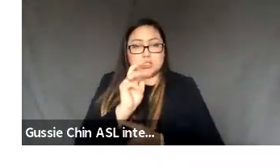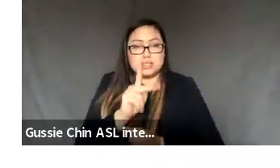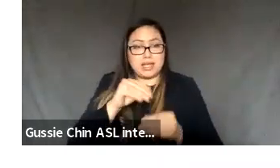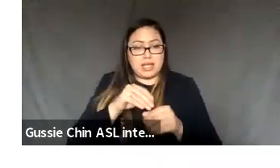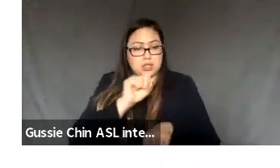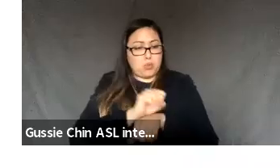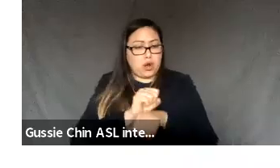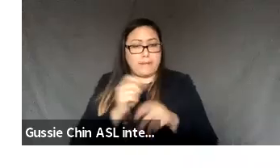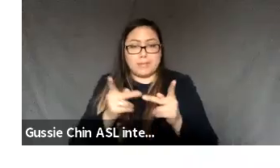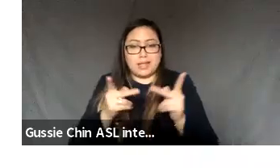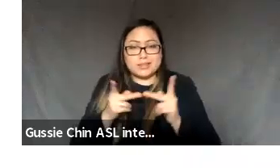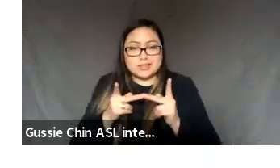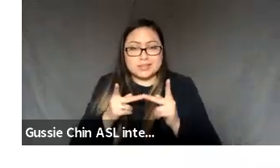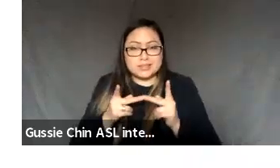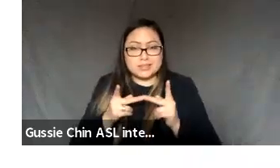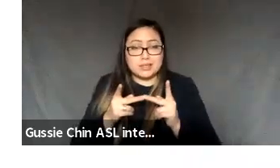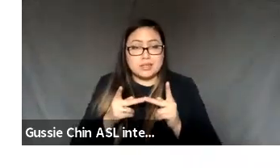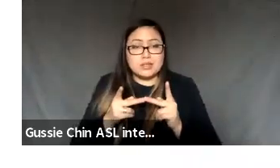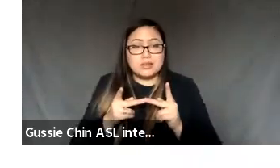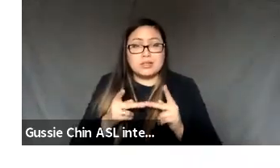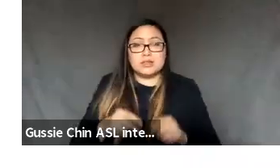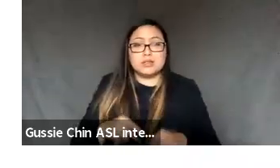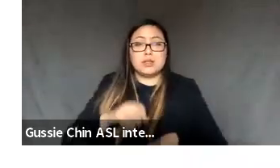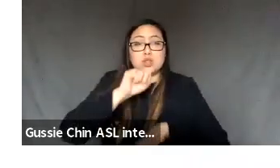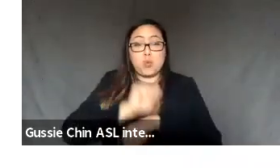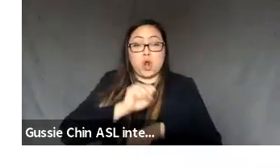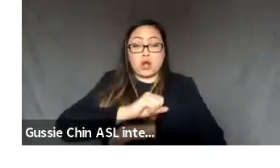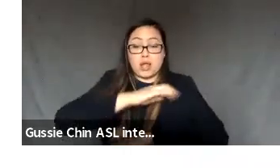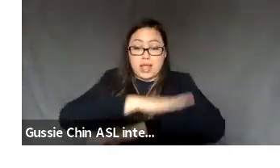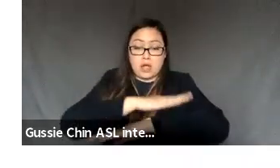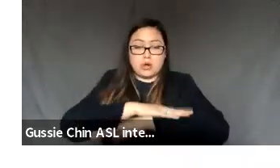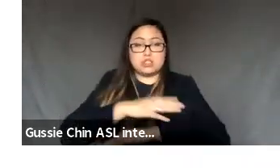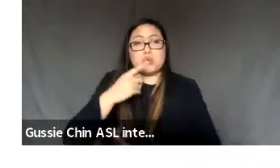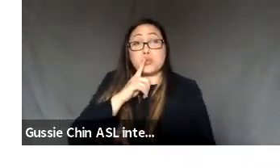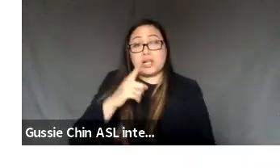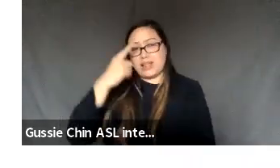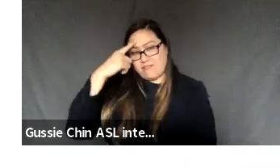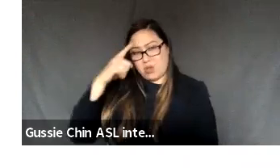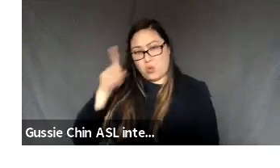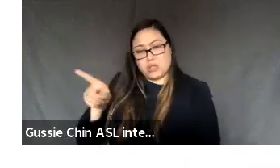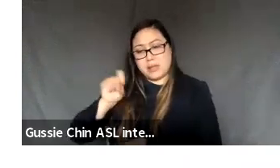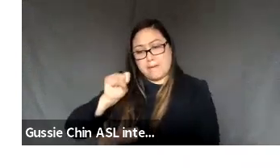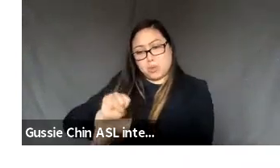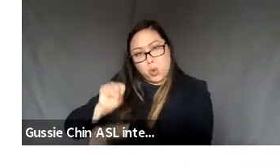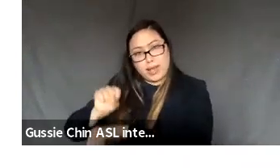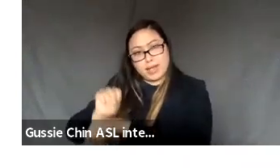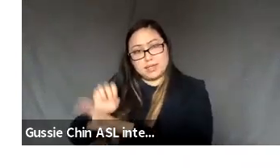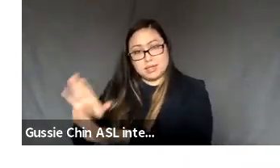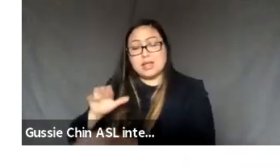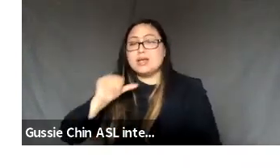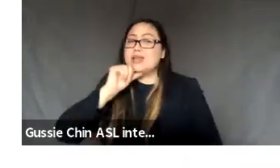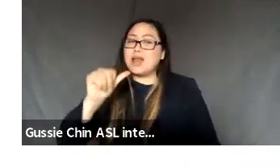right? Now, the work counter would likely be an employee workstation. So those would not be required to